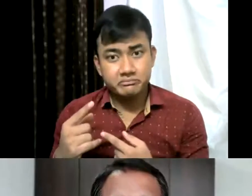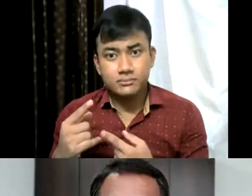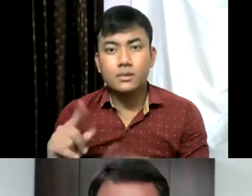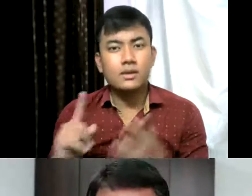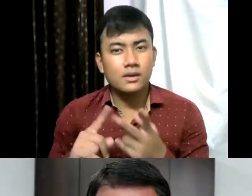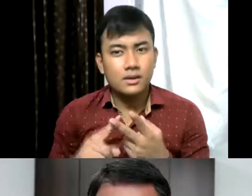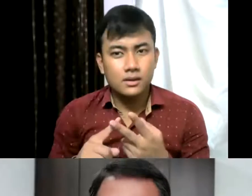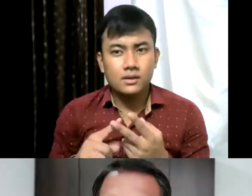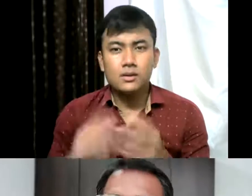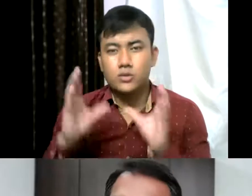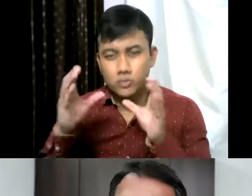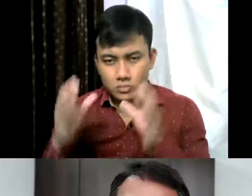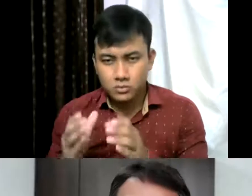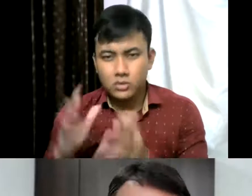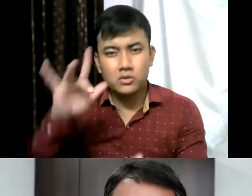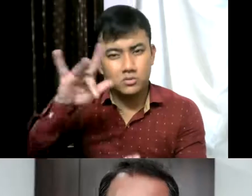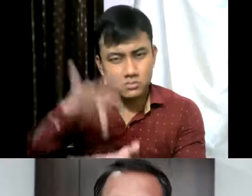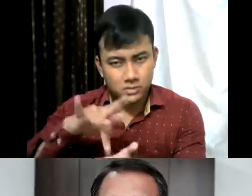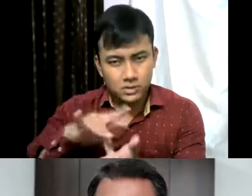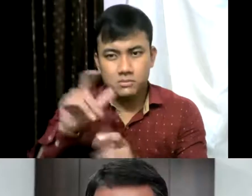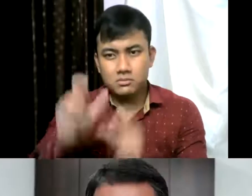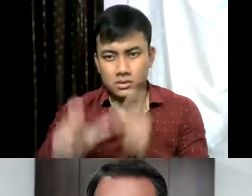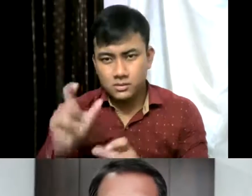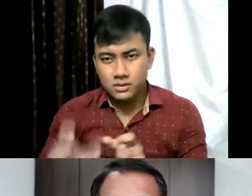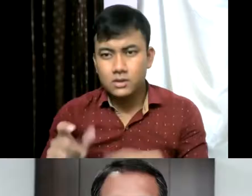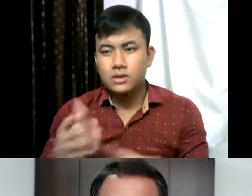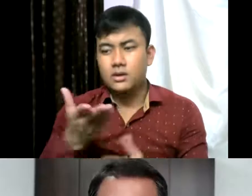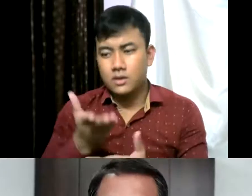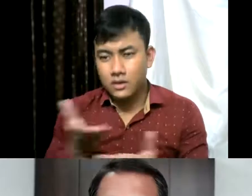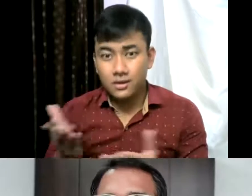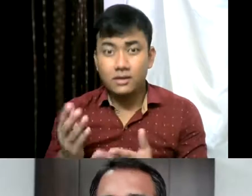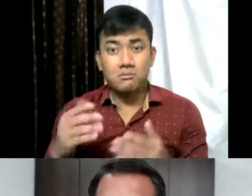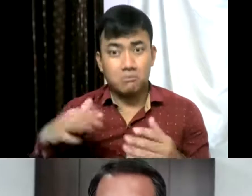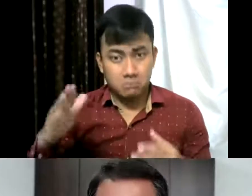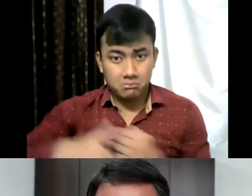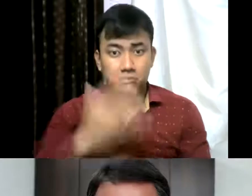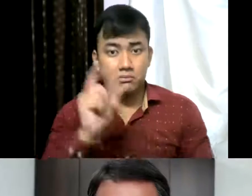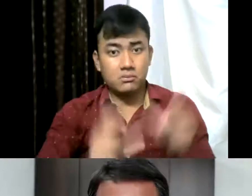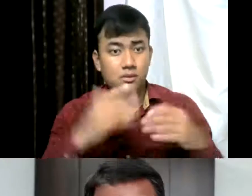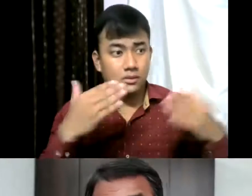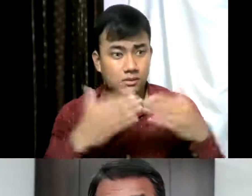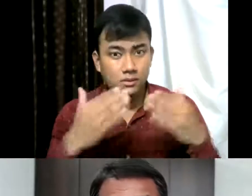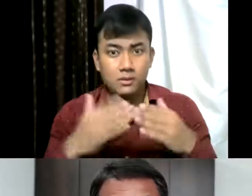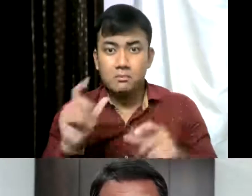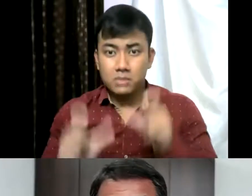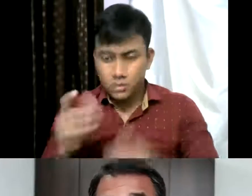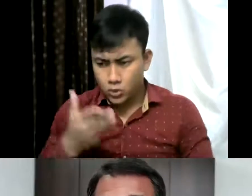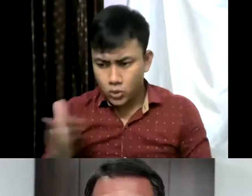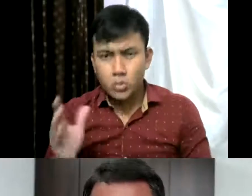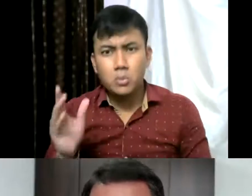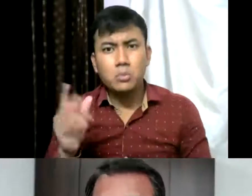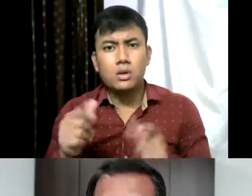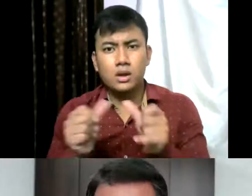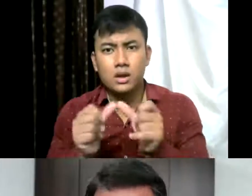is smaller towns, tier 2, tier 3, tier 4, their comfort and onboarding of a lot more users, them finding